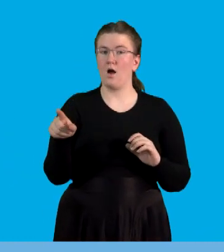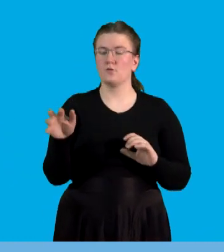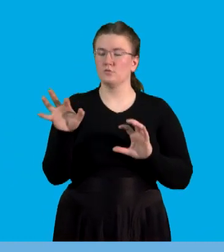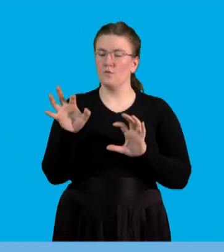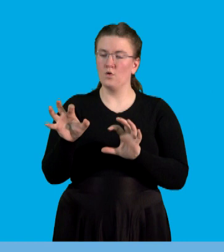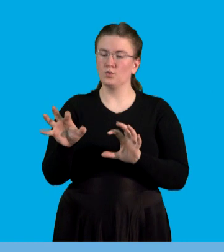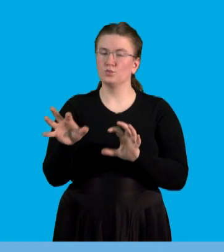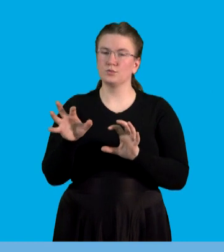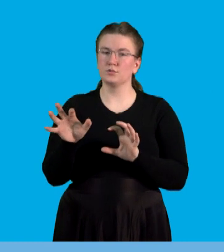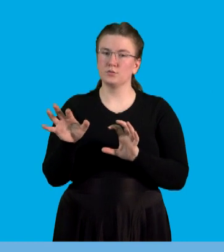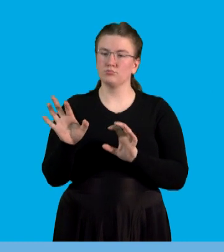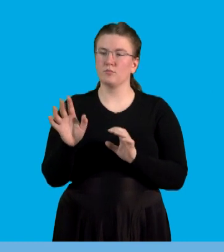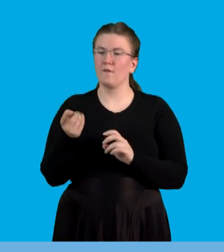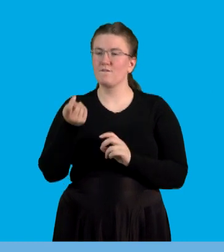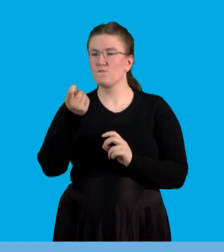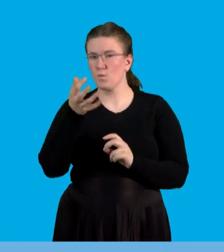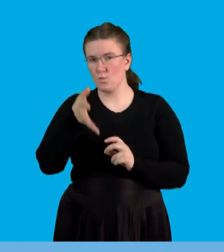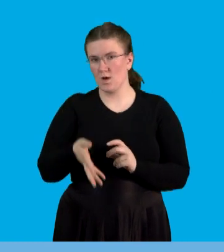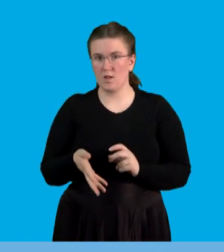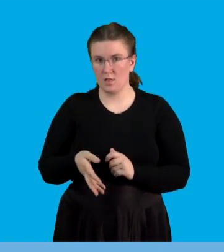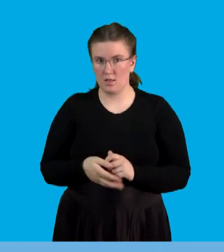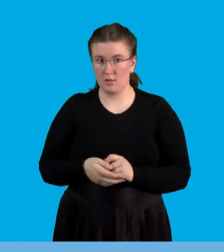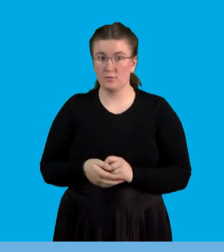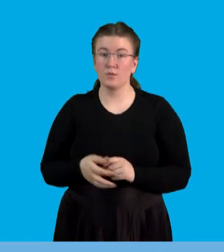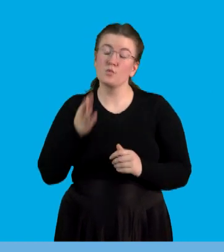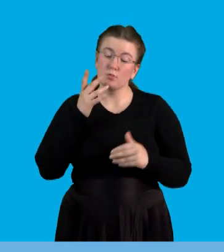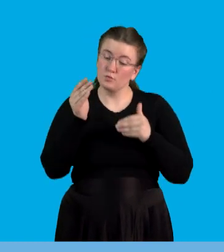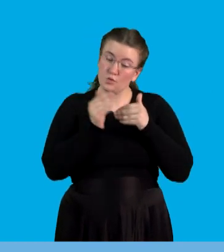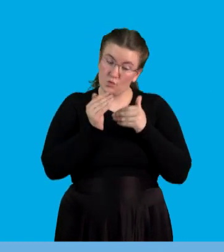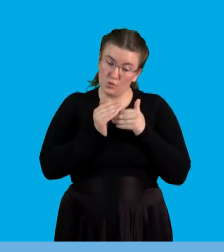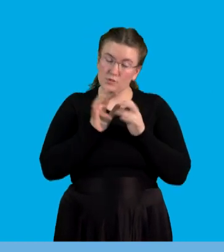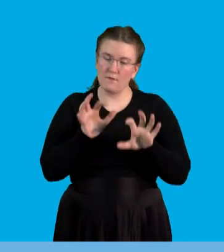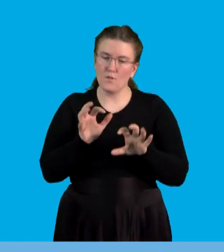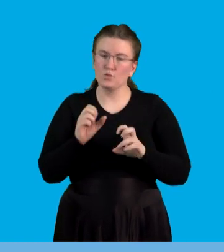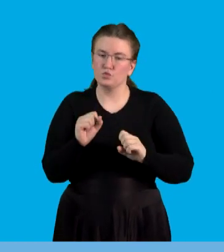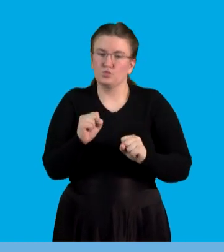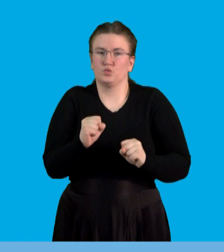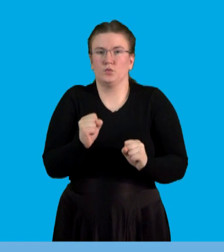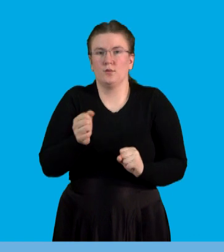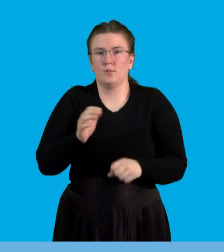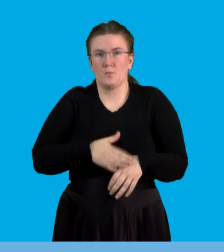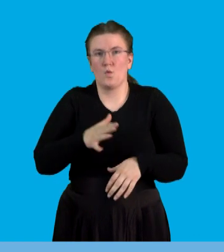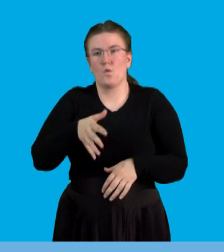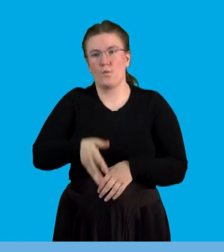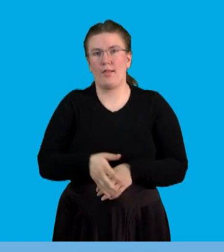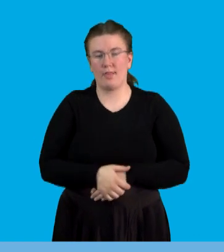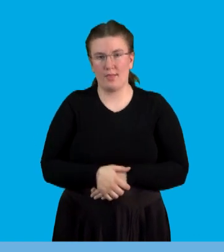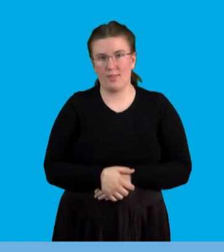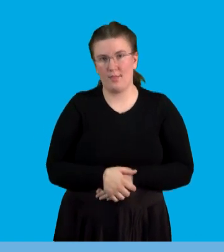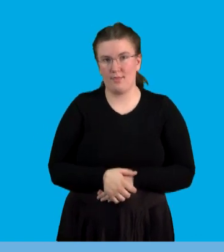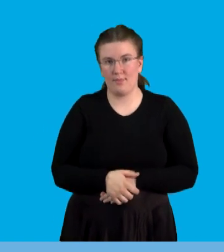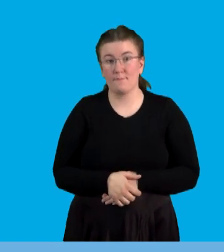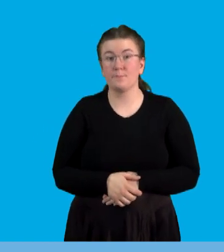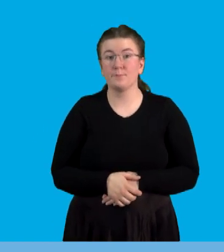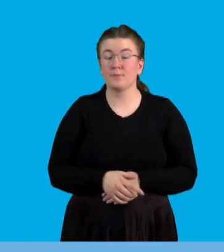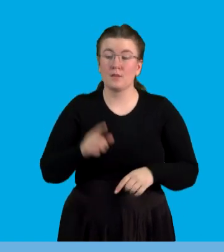smaller the force of attraction. So the closer the objects are towards each other, the closer the objects are to each other, the greater the force of